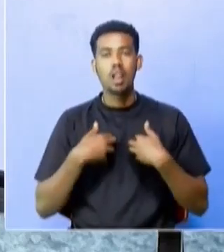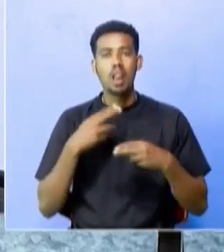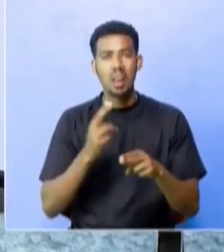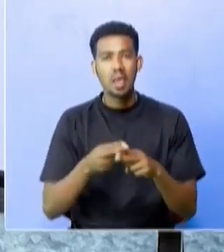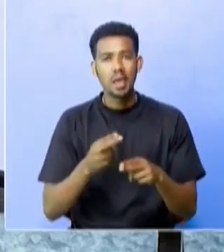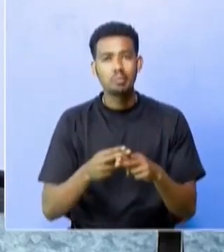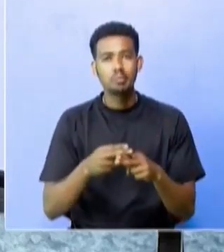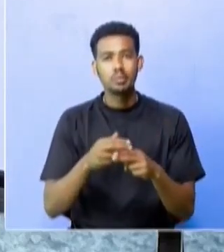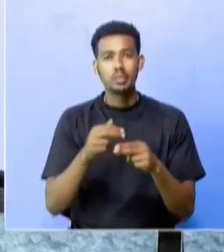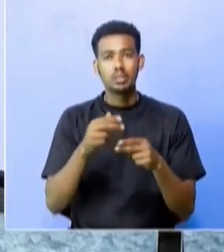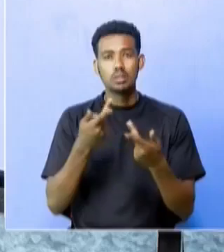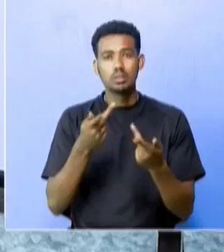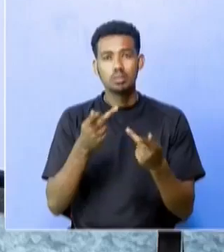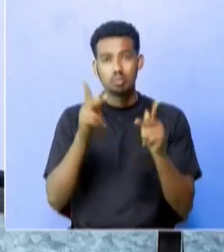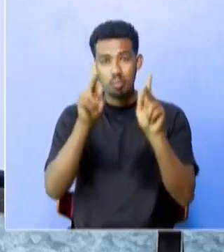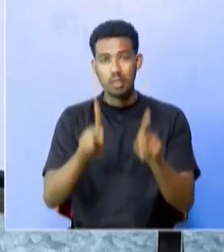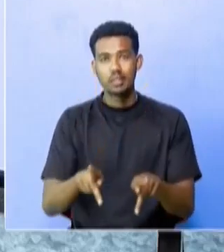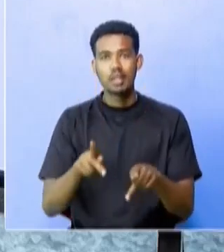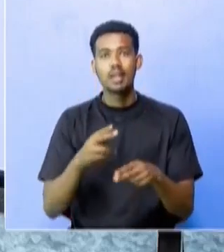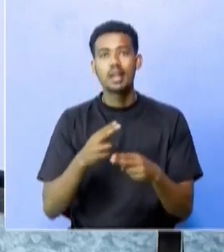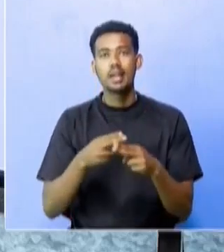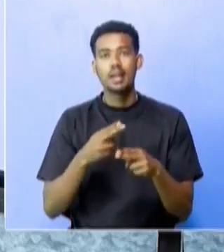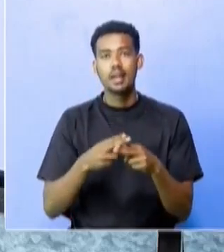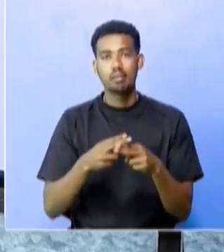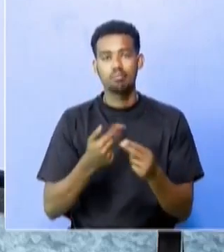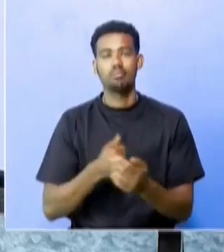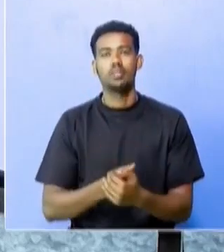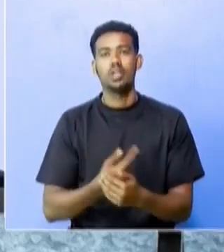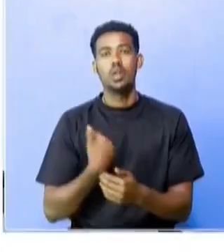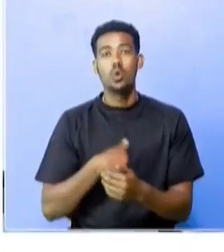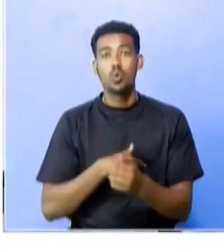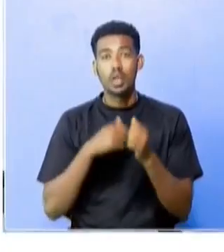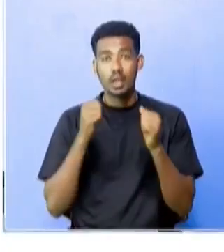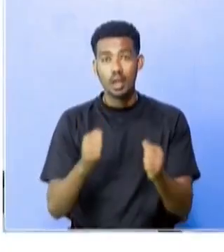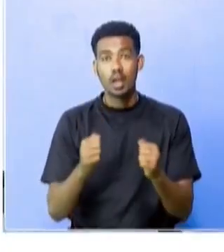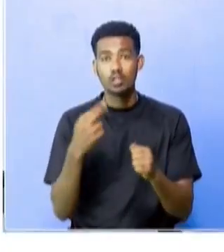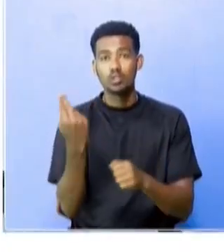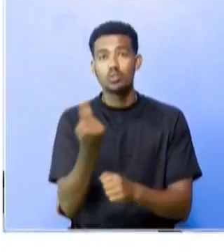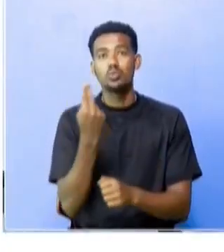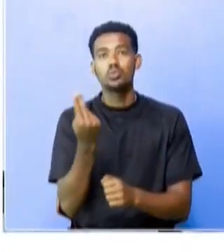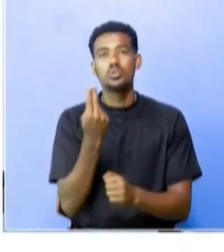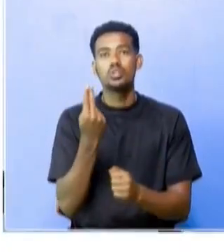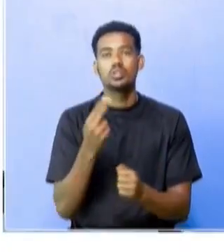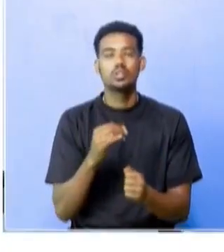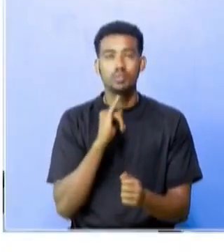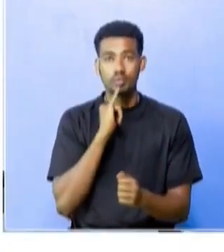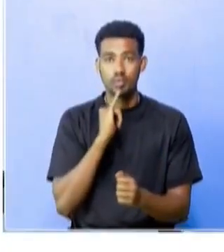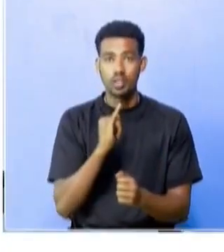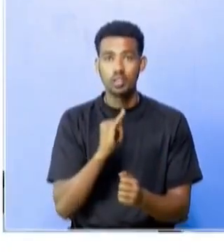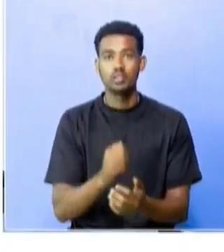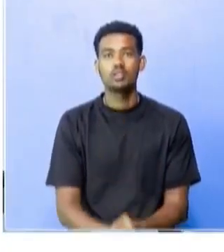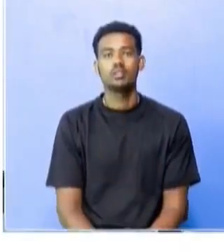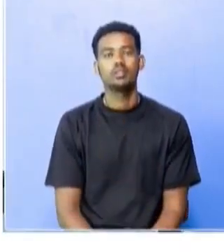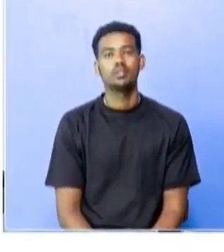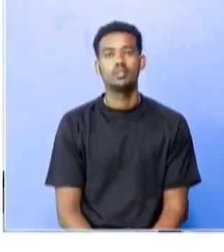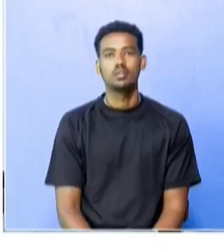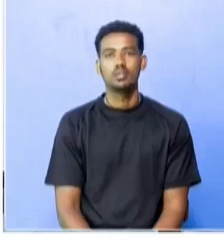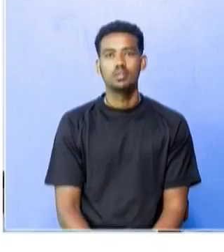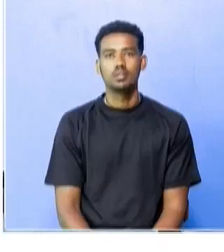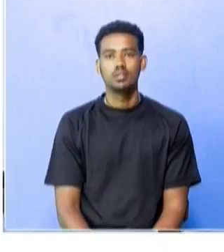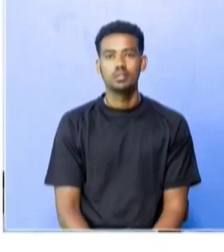and whatever you want. And also you can use is,